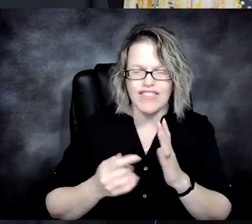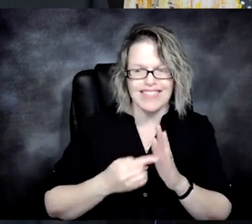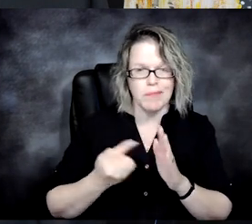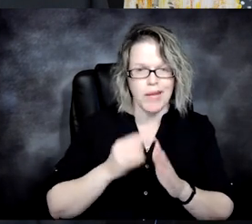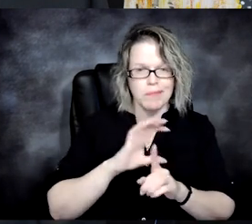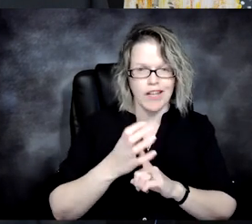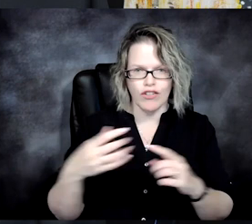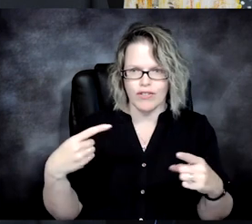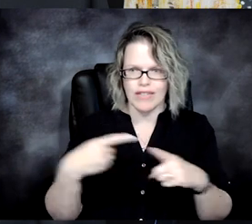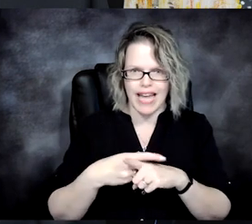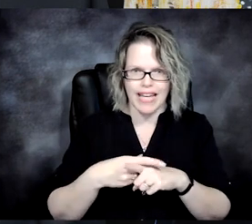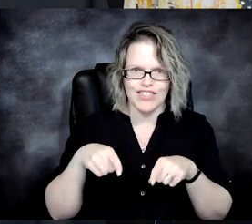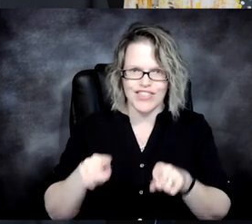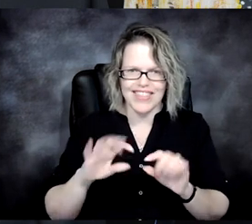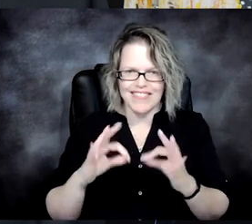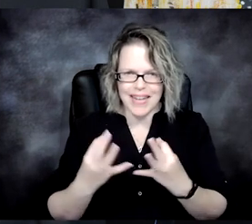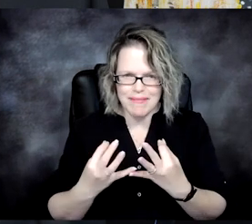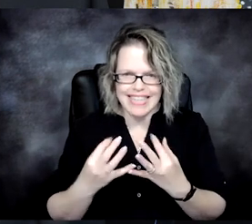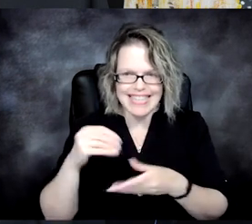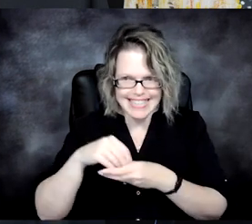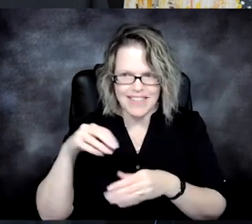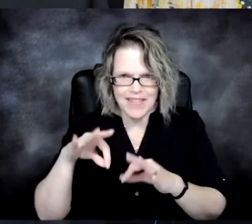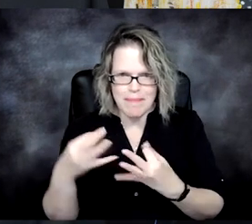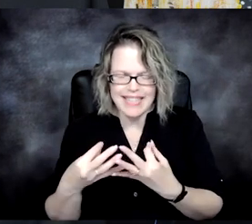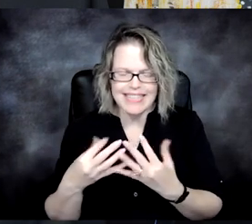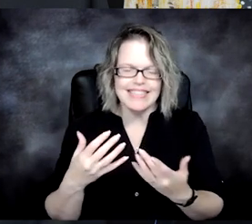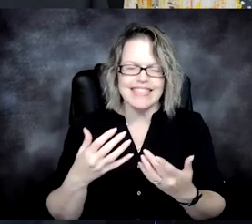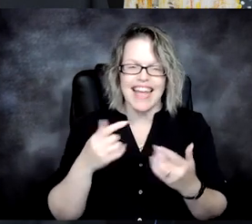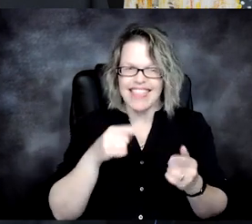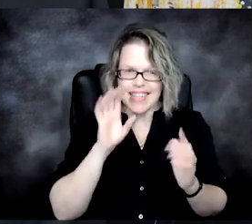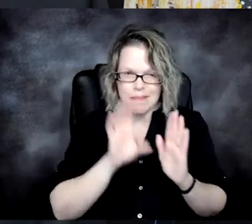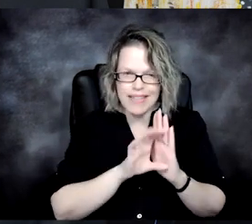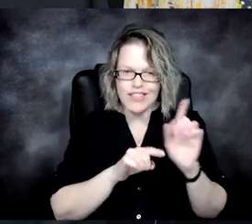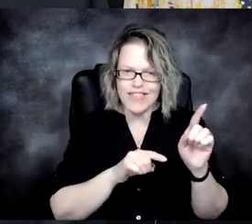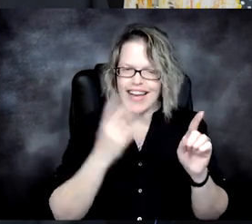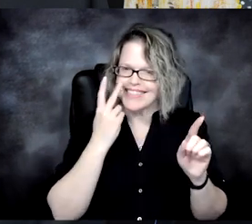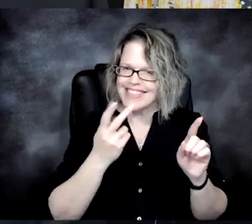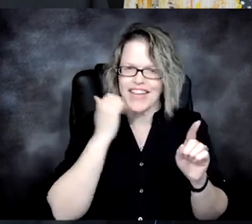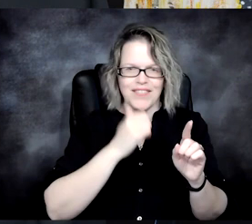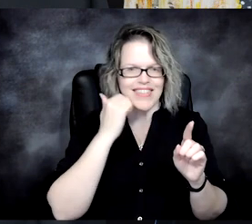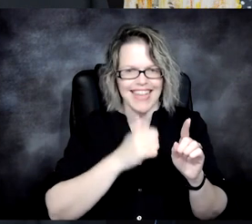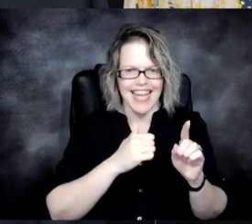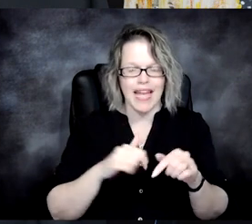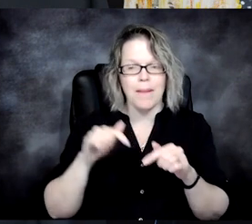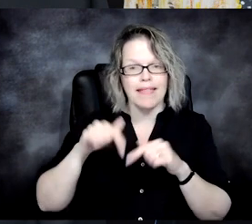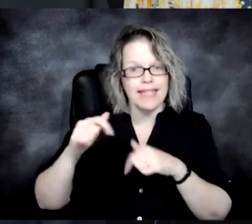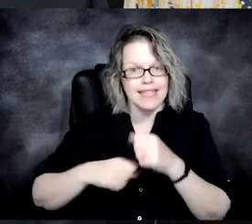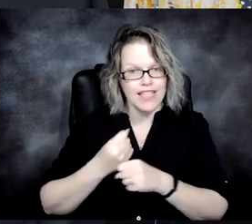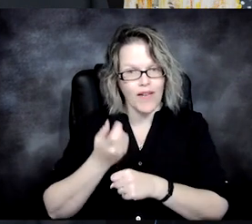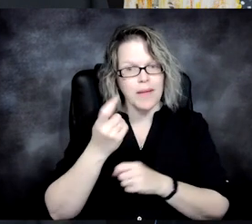clash in families. This piece to this day, I get to see it every single day. This year I went a little different